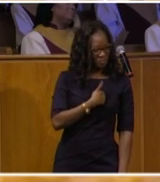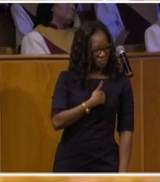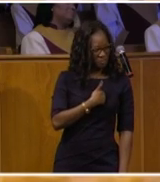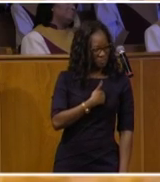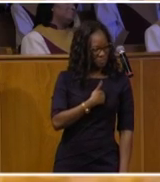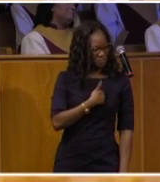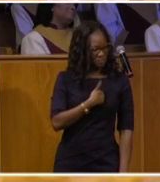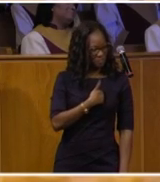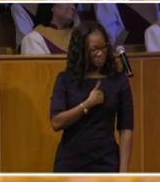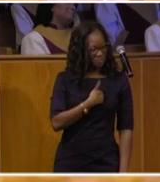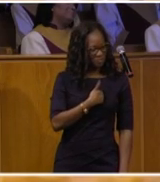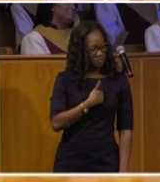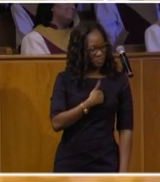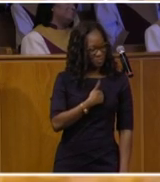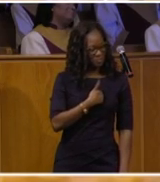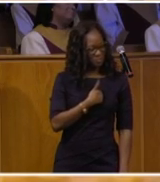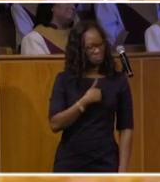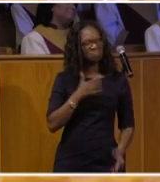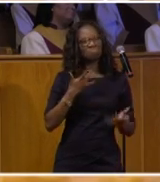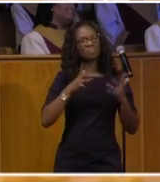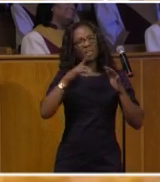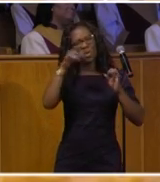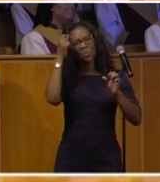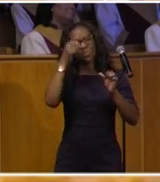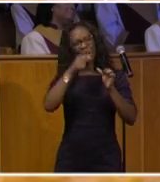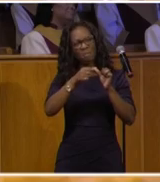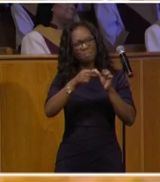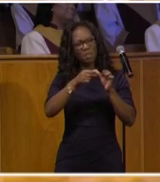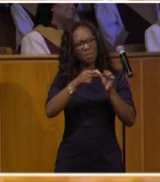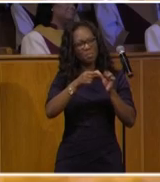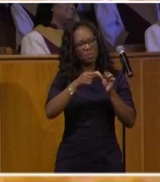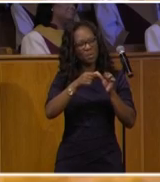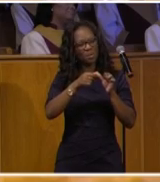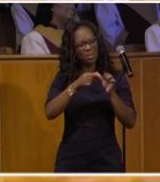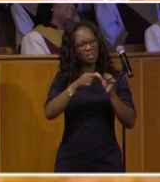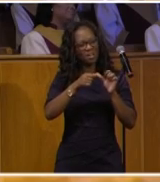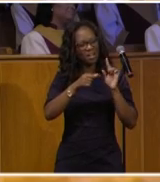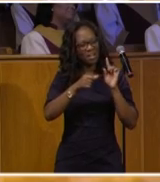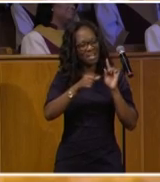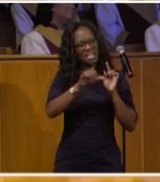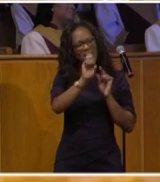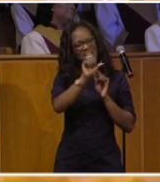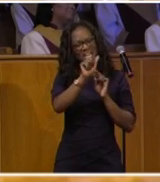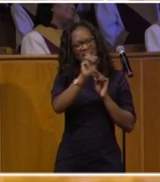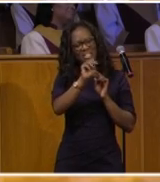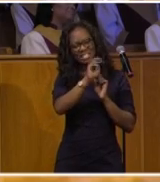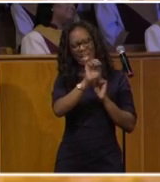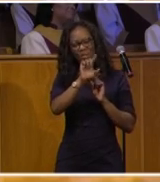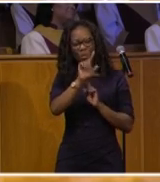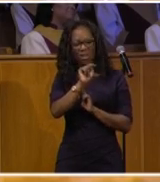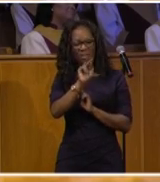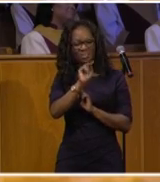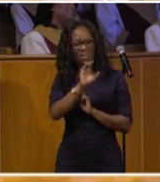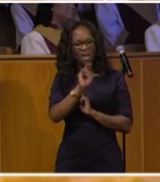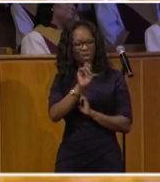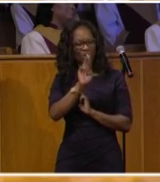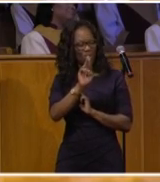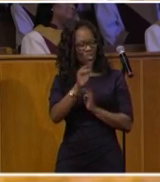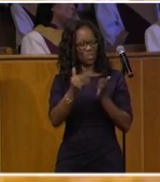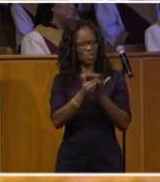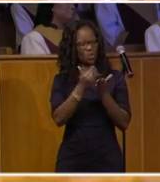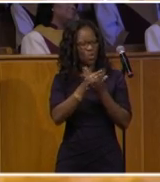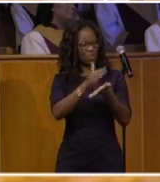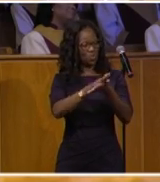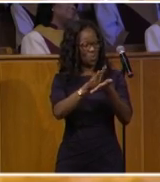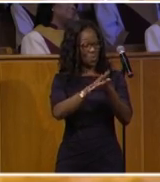Yes. And I remember Mr. Samuel Tucker And the newest elementary school in Alexandria